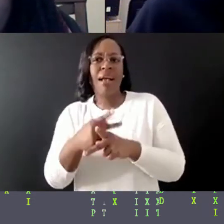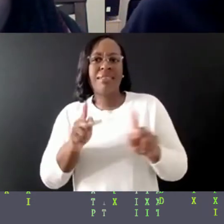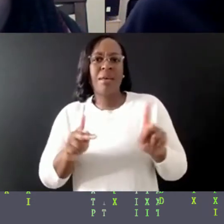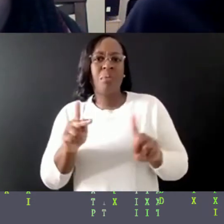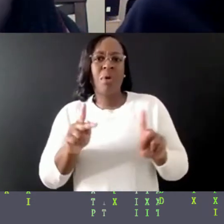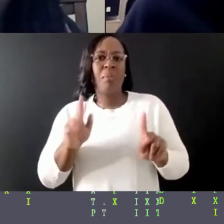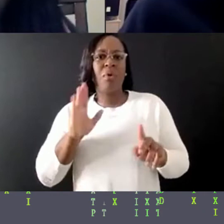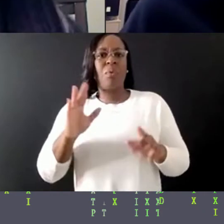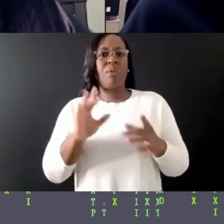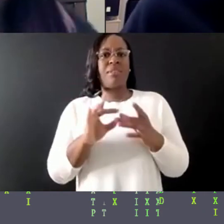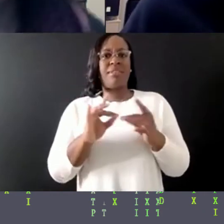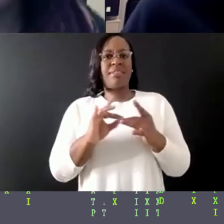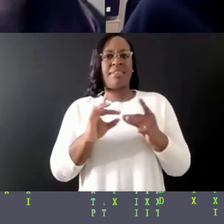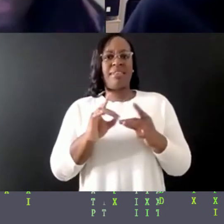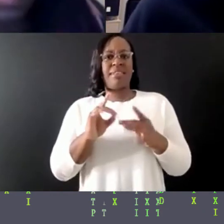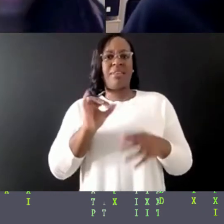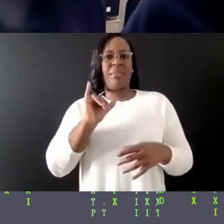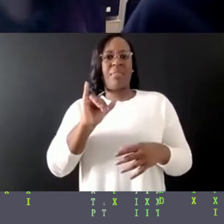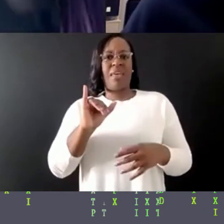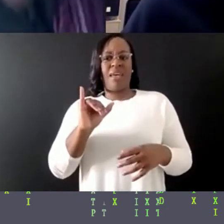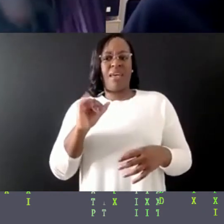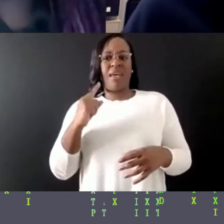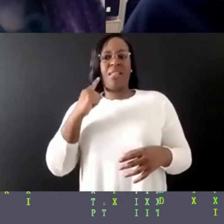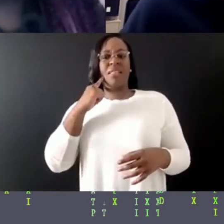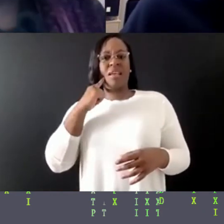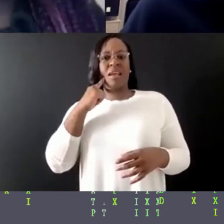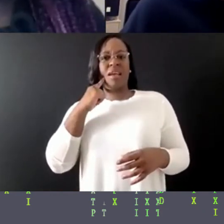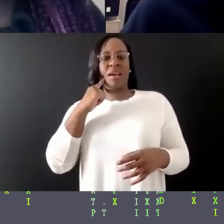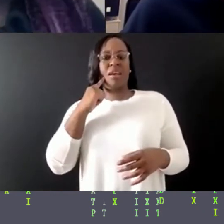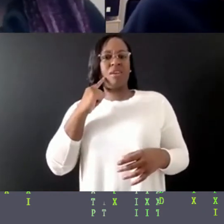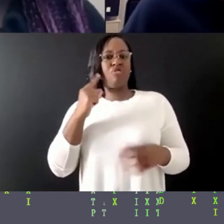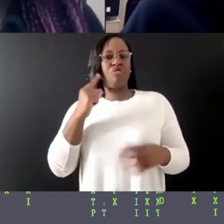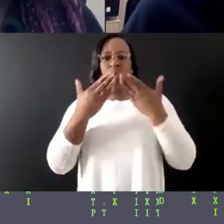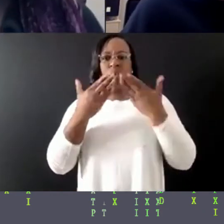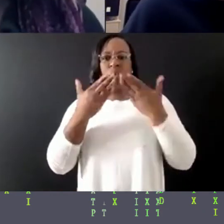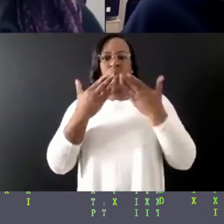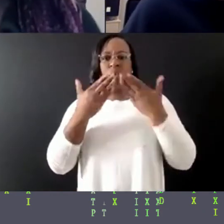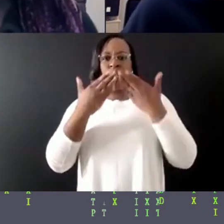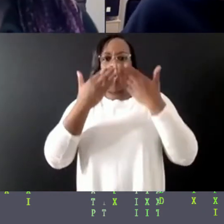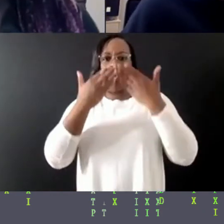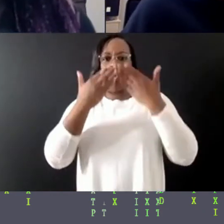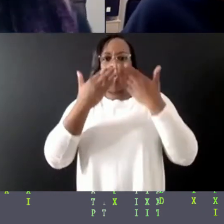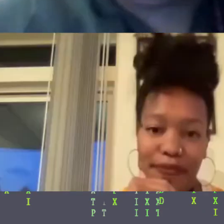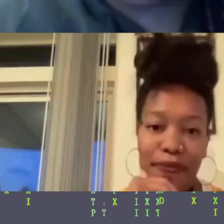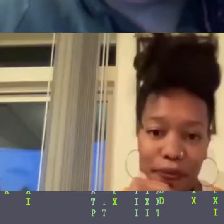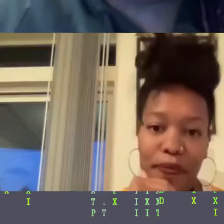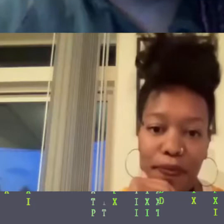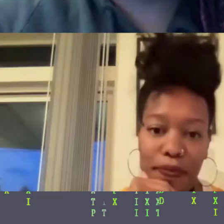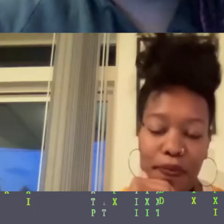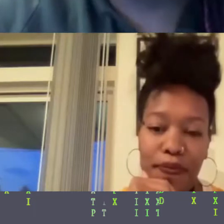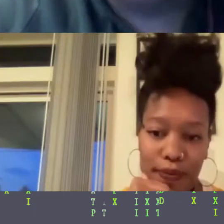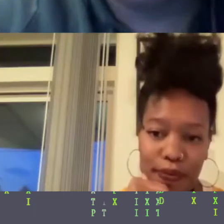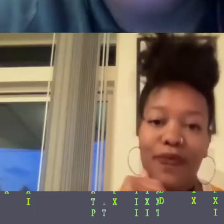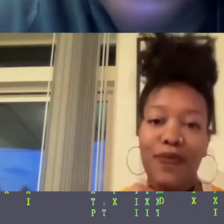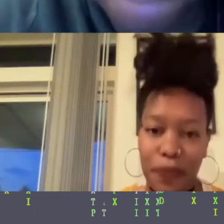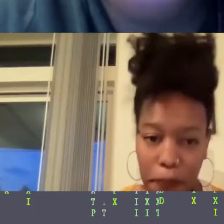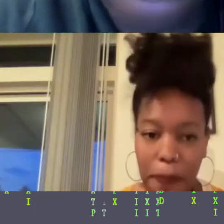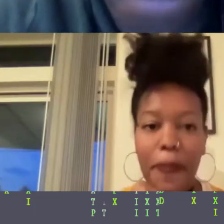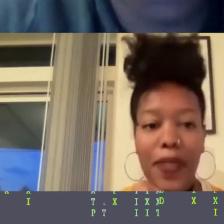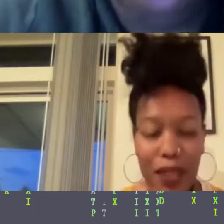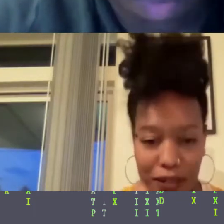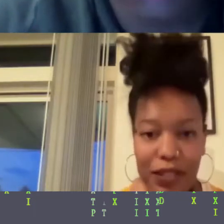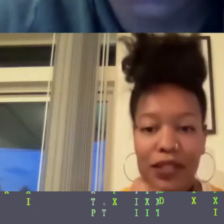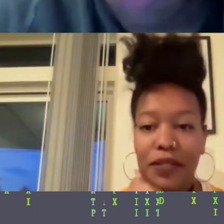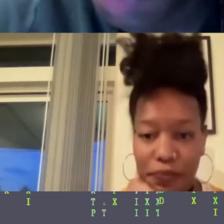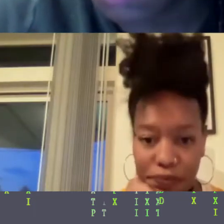think it's, yeah, I think just keeping an open mind of who can help you kind of move in